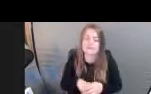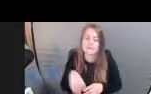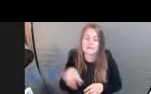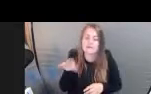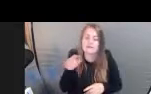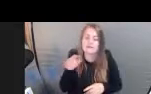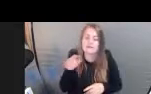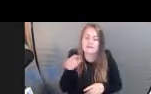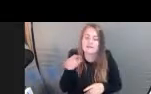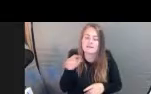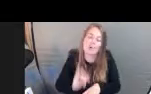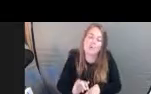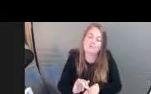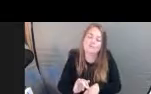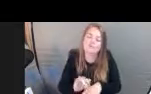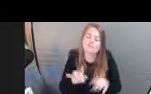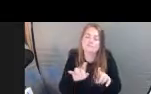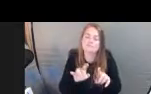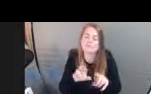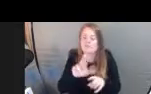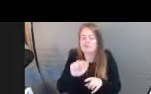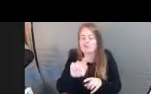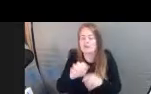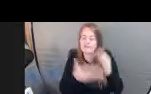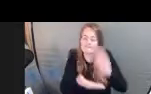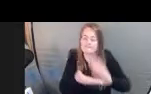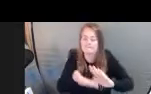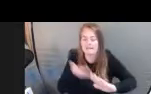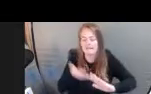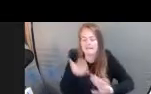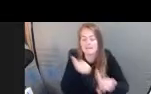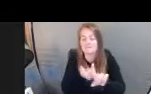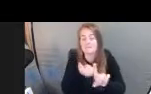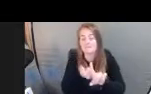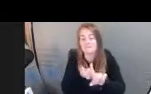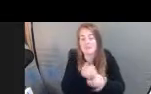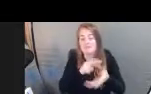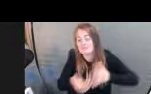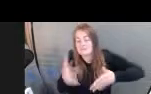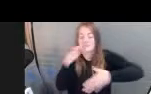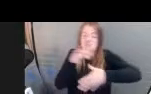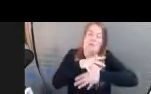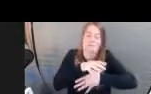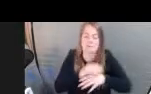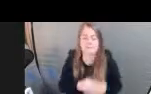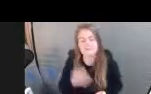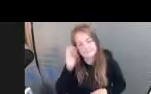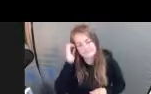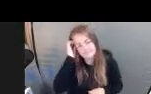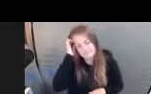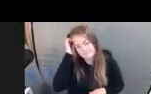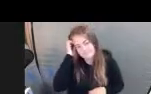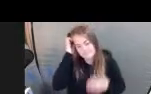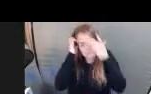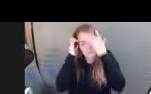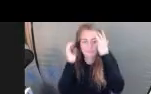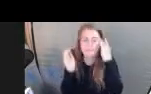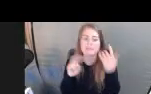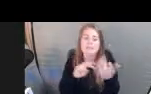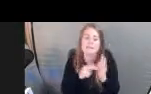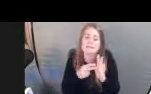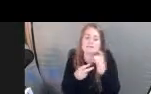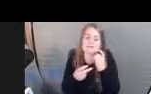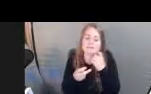gold-rated facility, which is basically the top-level facility that you can possibly be. It allows you to be a visionary